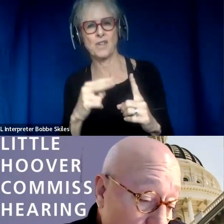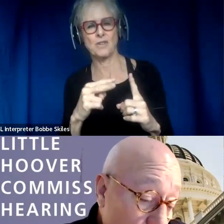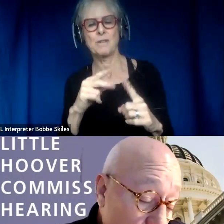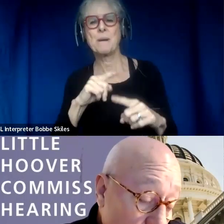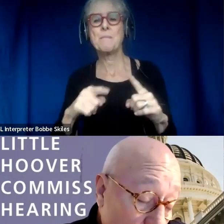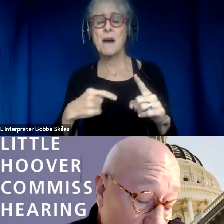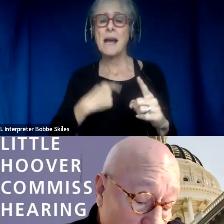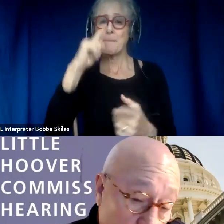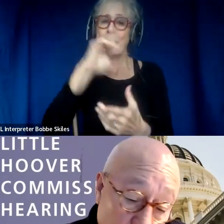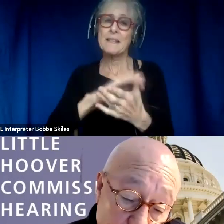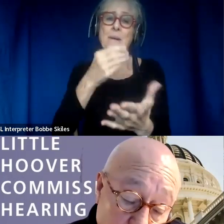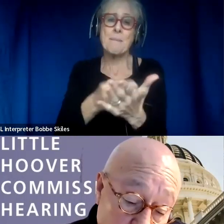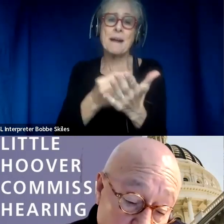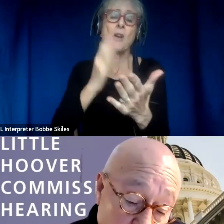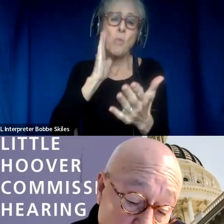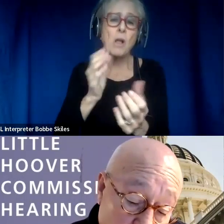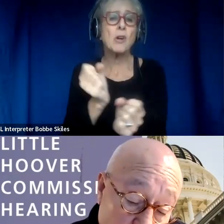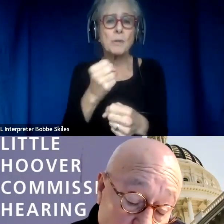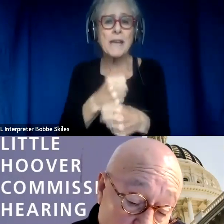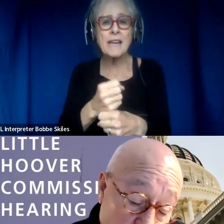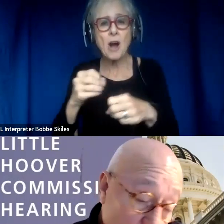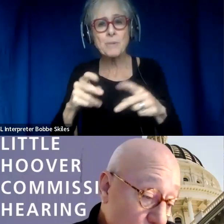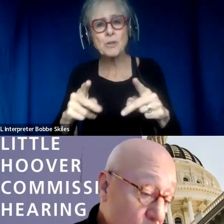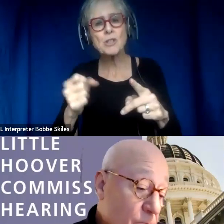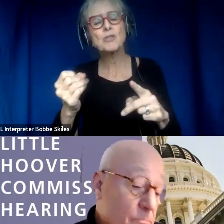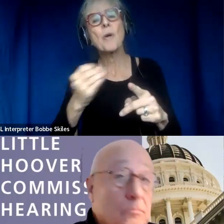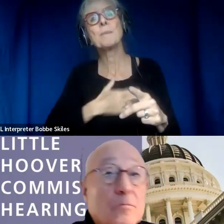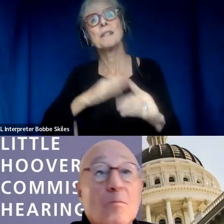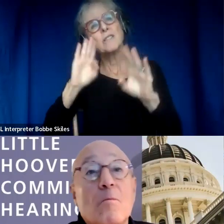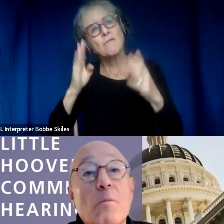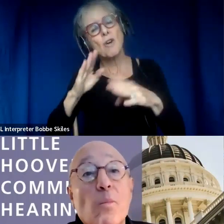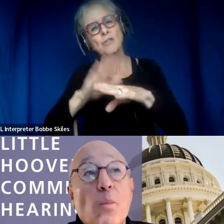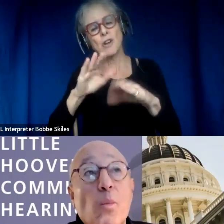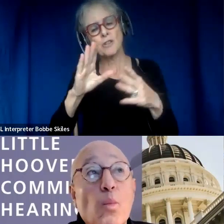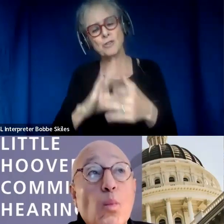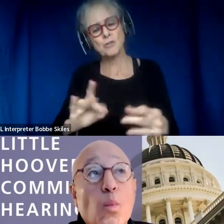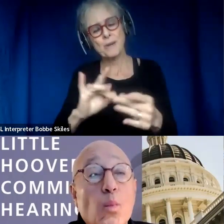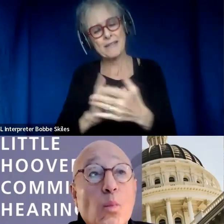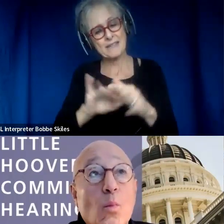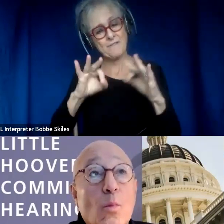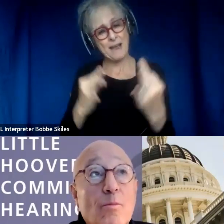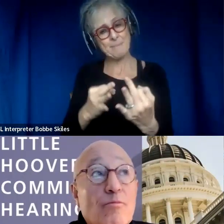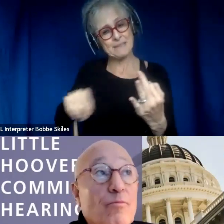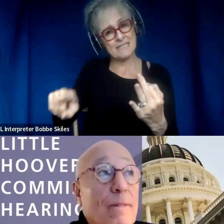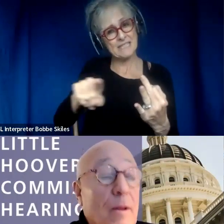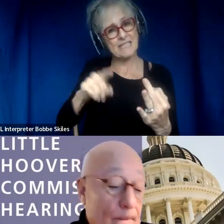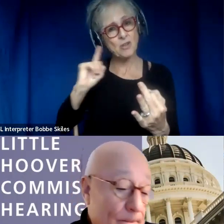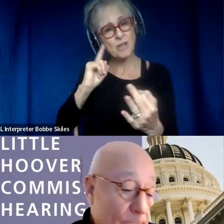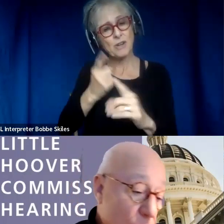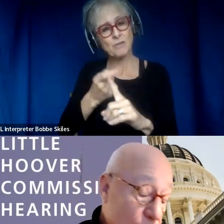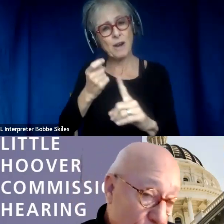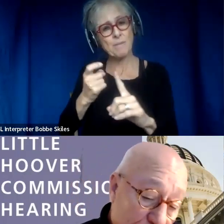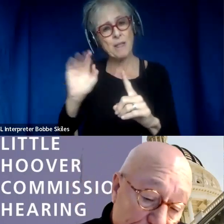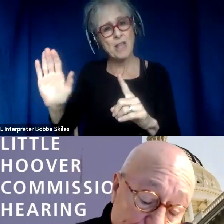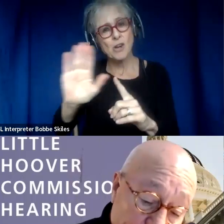creates opportunity. So please focus on the stories, the families that you're hearing from, the stories of change,